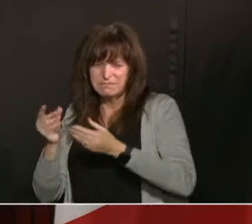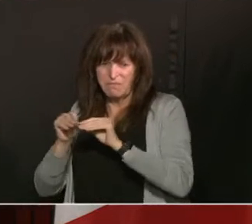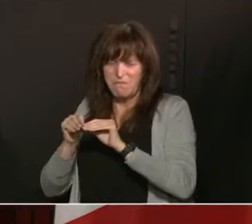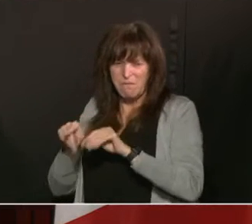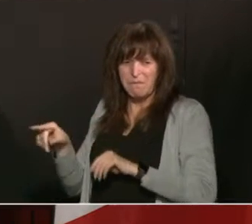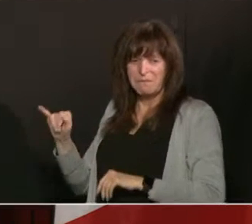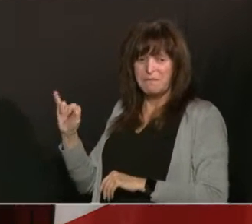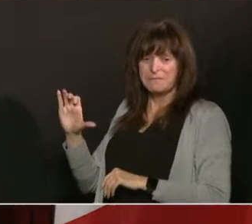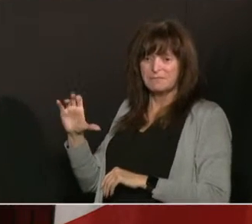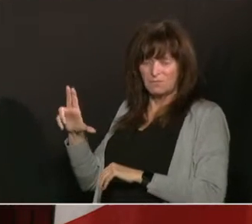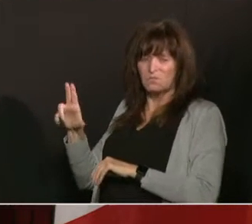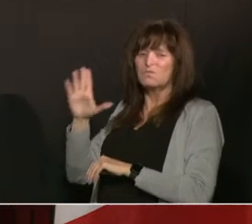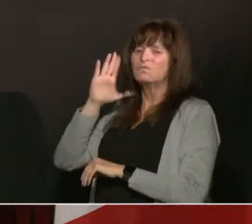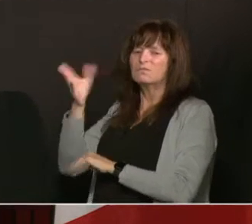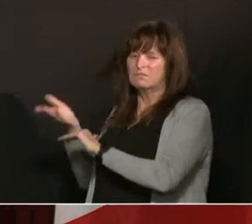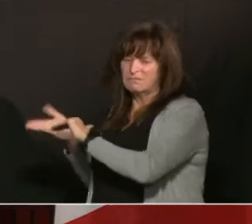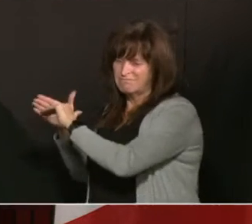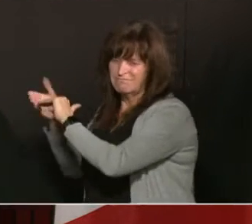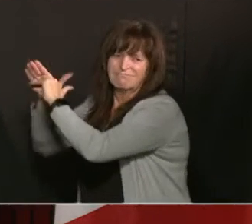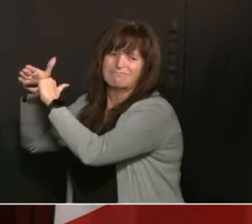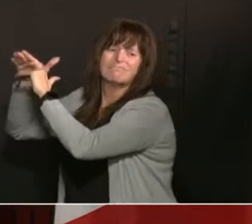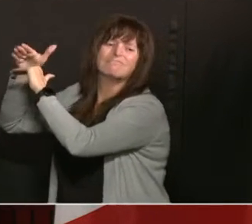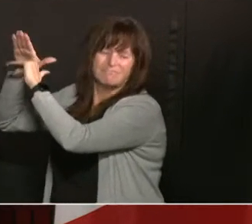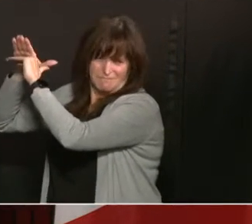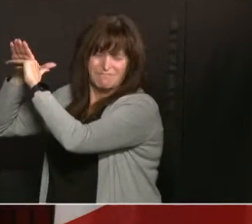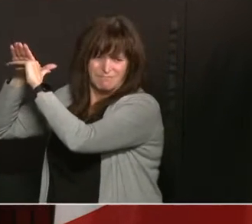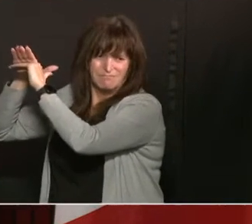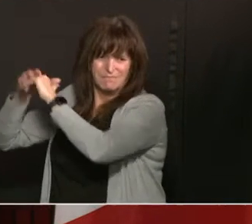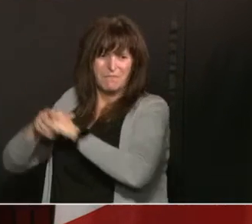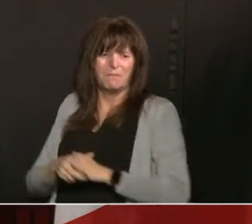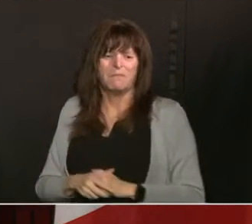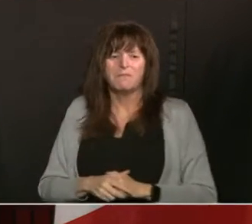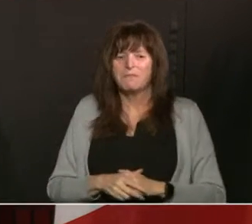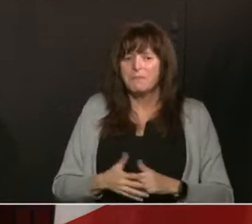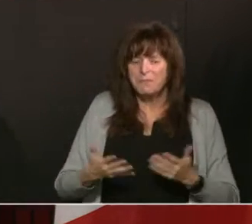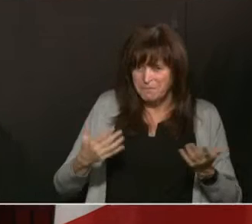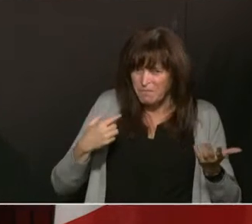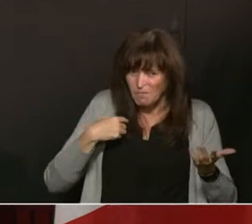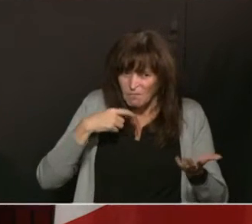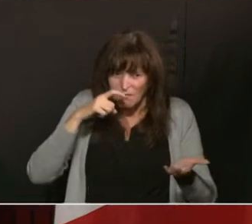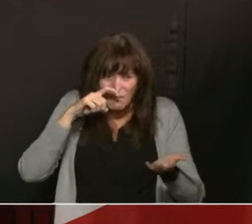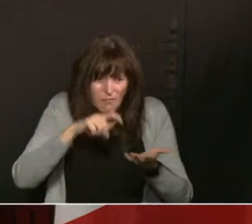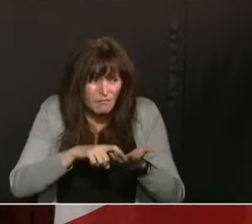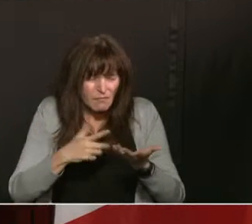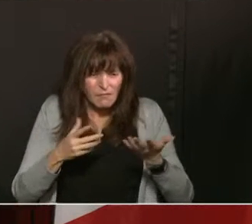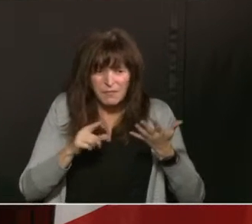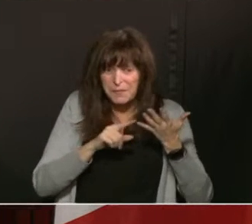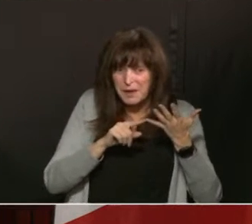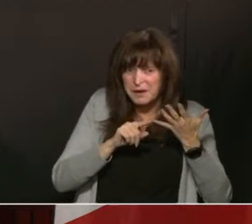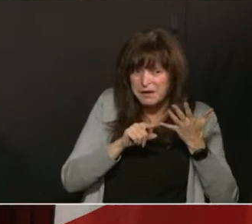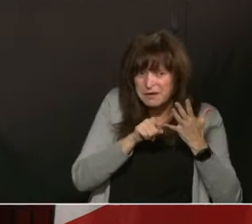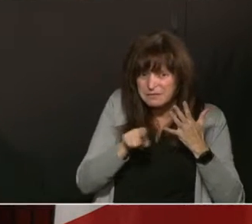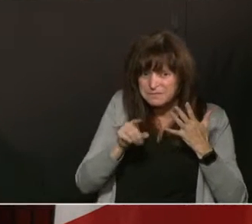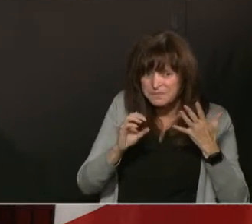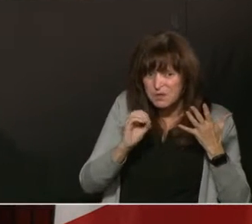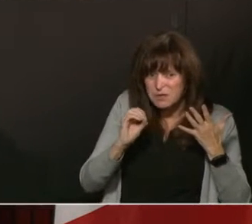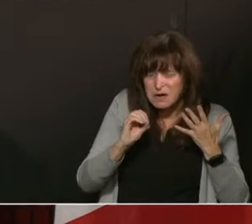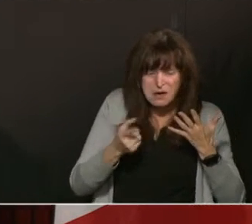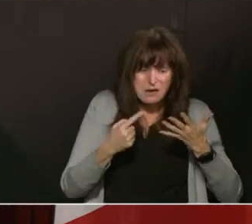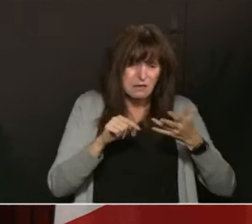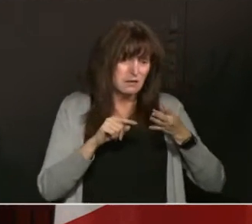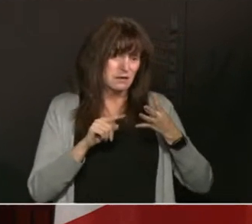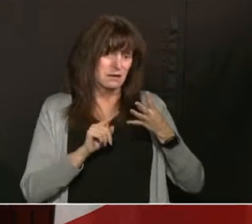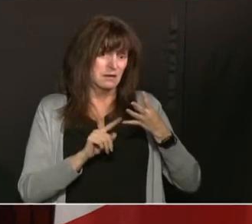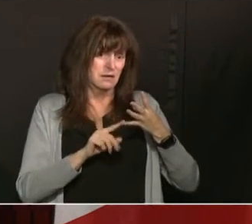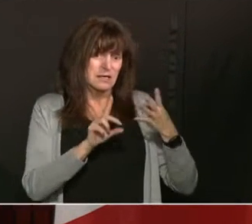Early evidence indicates that Omicron is 4 to 8 times more transmissible than the Delta variant, and as